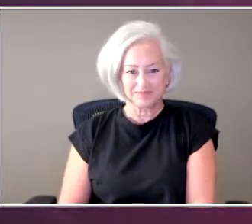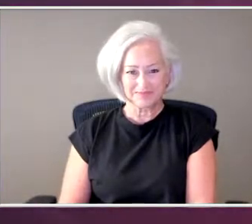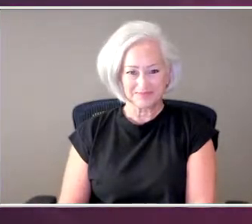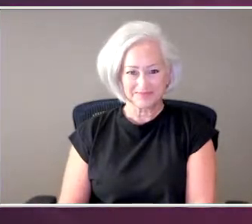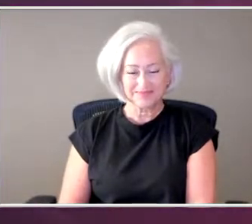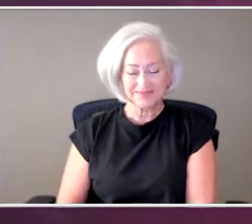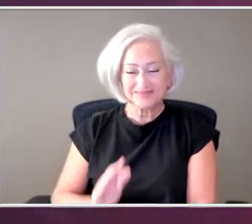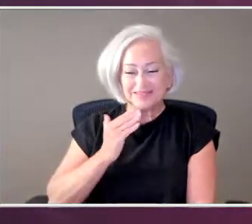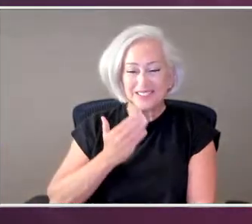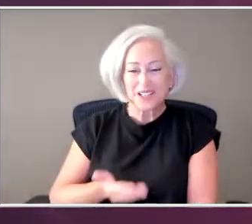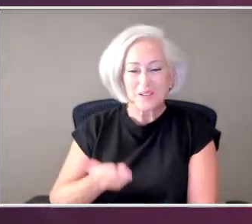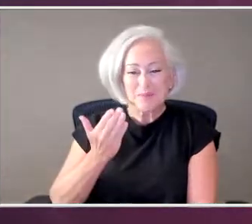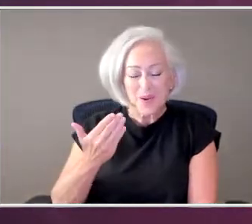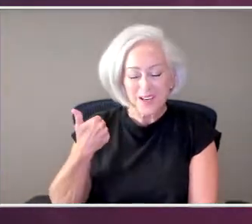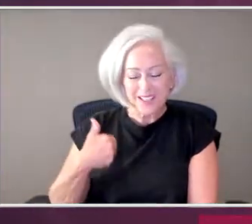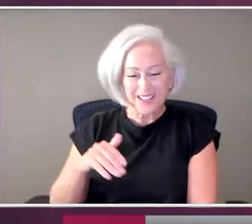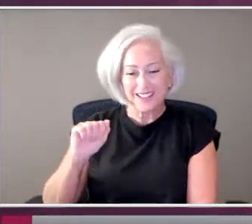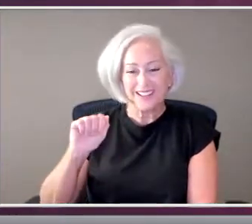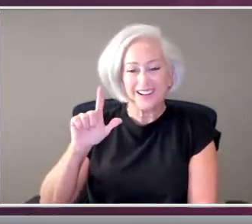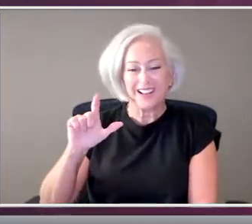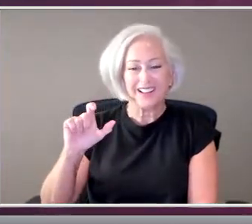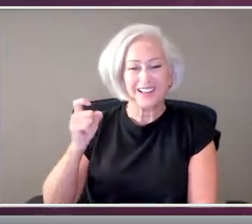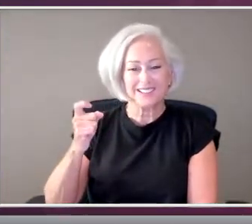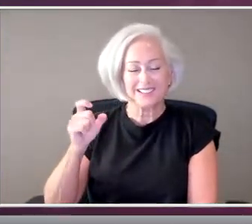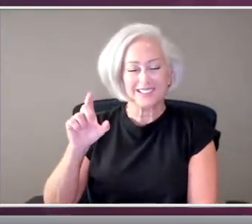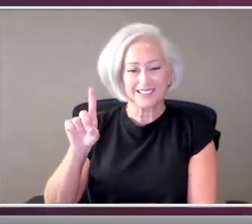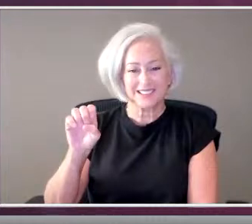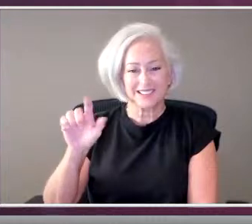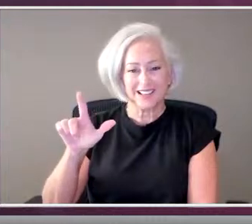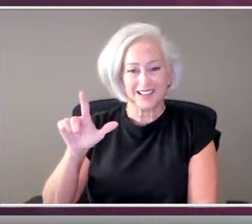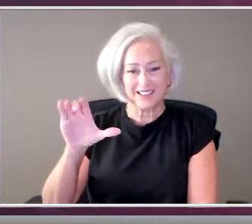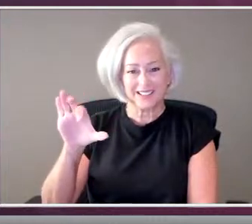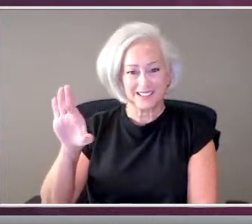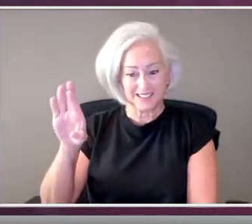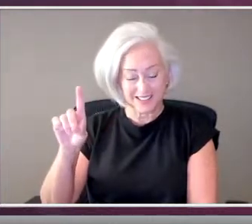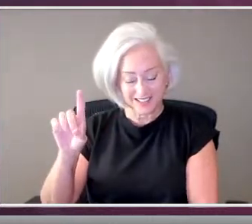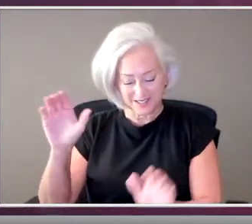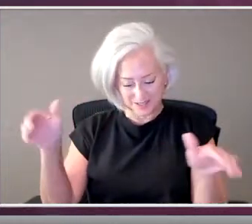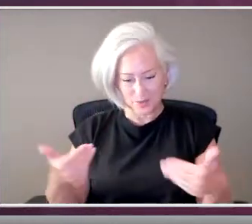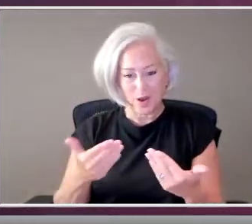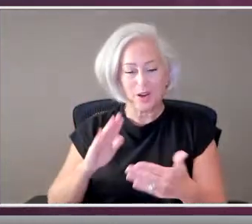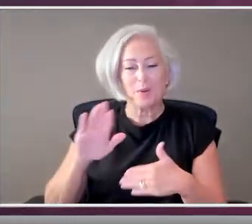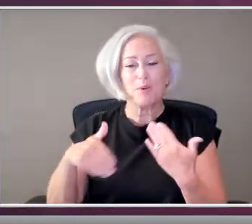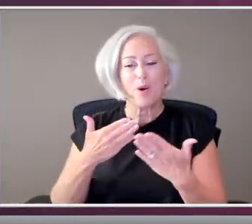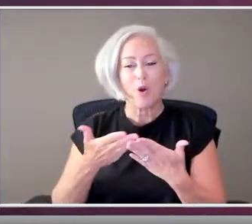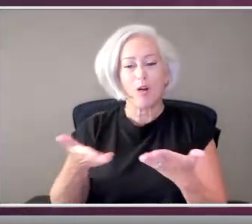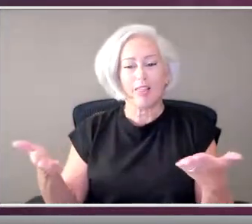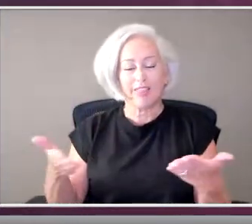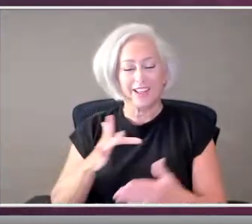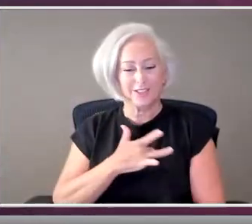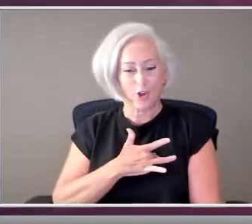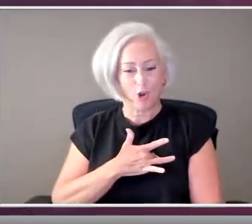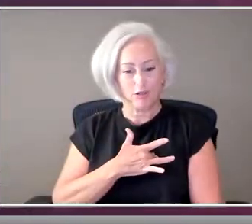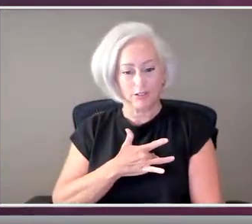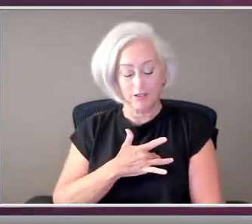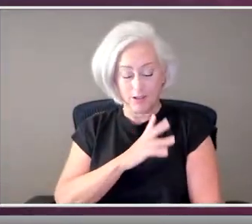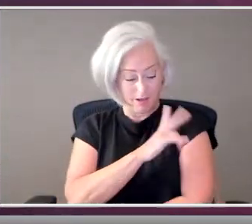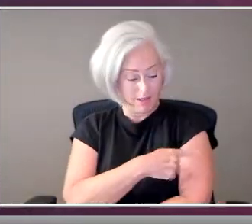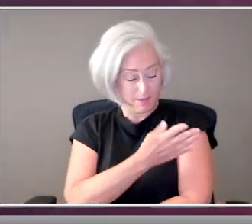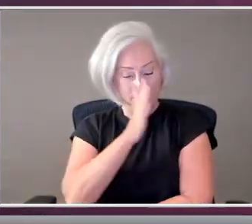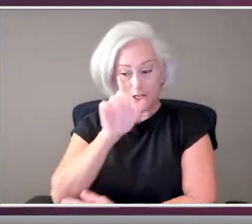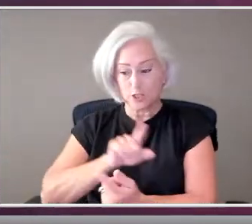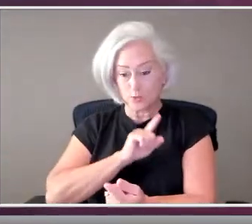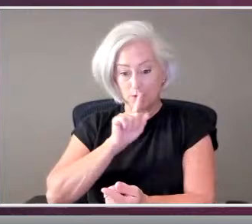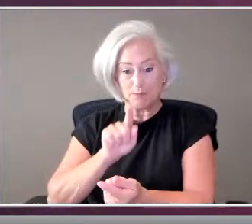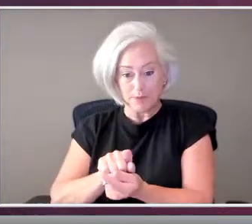Good morning, I'm Alexis Del Cid. Welcome back to All Things Heart. The patient you're about to meet says she will never forget the way her